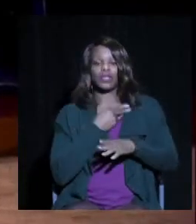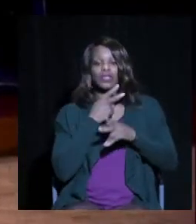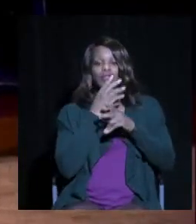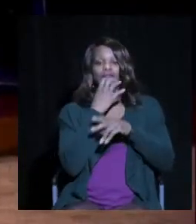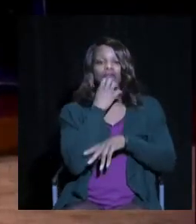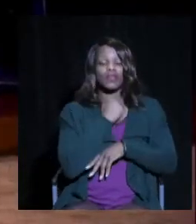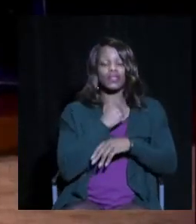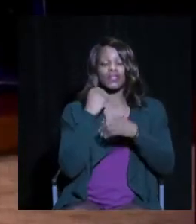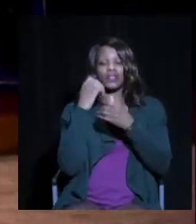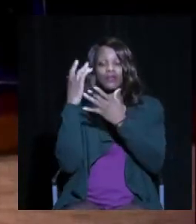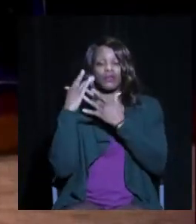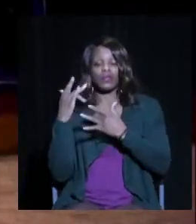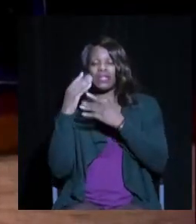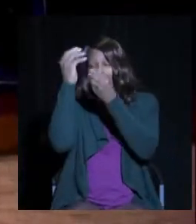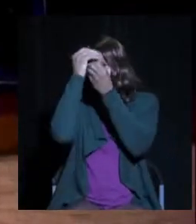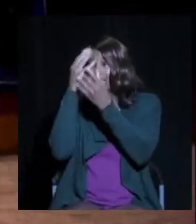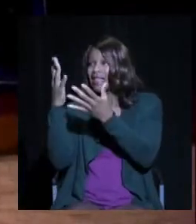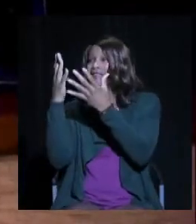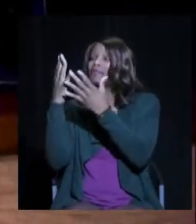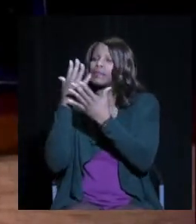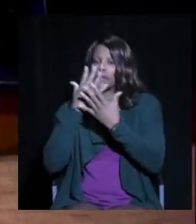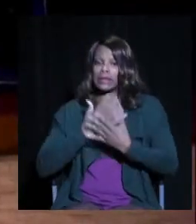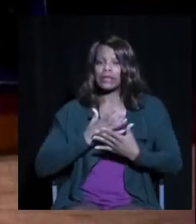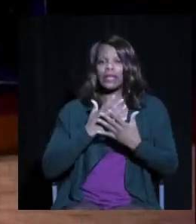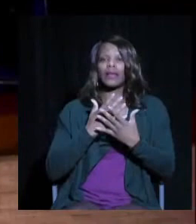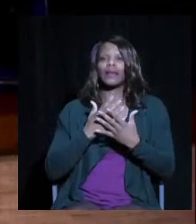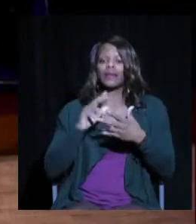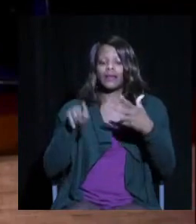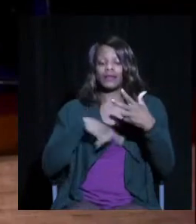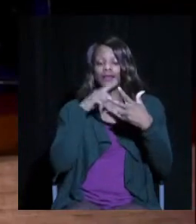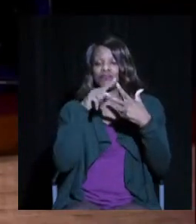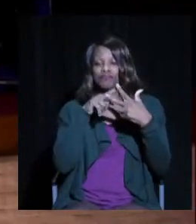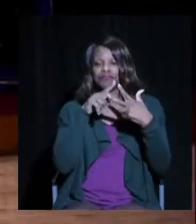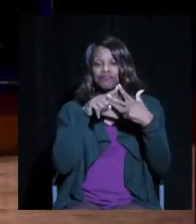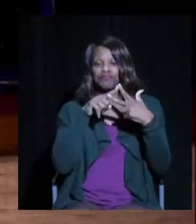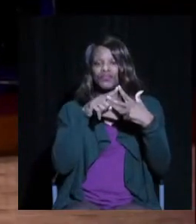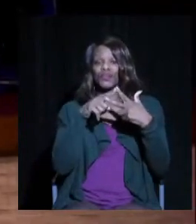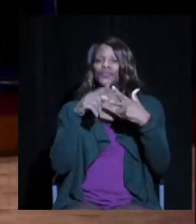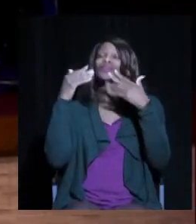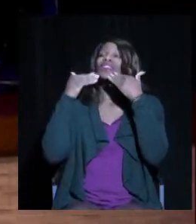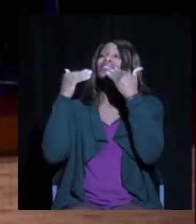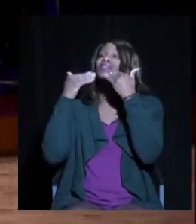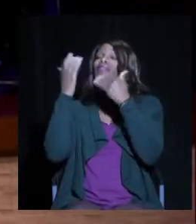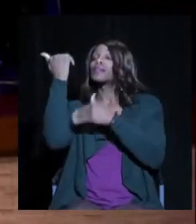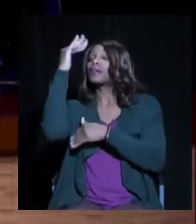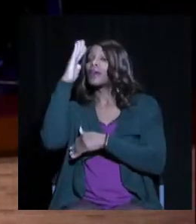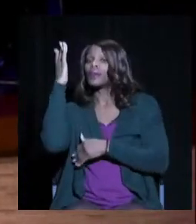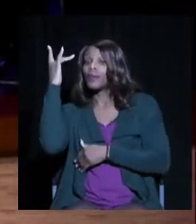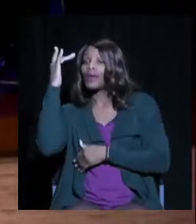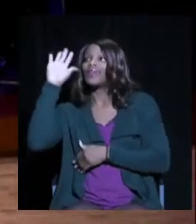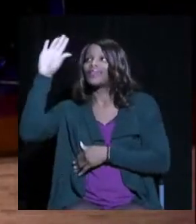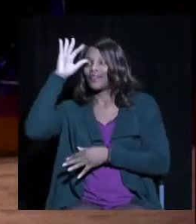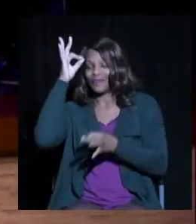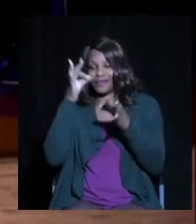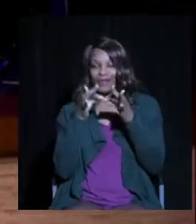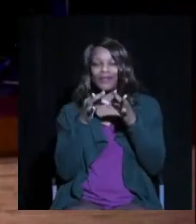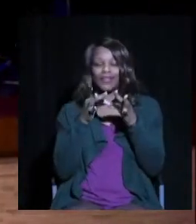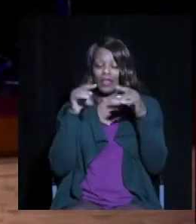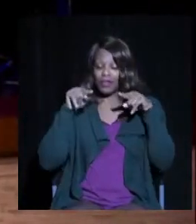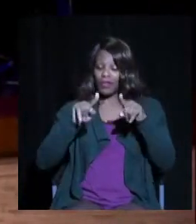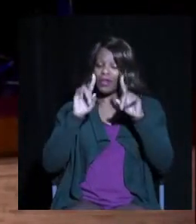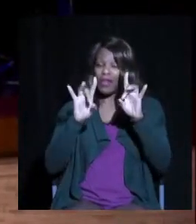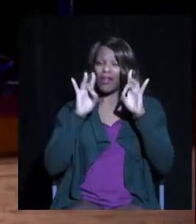the things you've lost this year. Grieve over those. Then second, we want to thank God for his faithfulness. In the midst